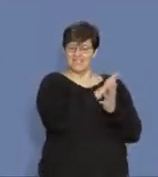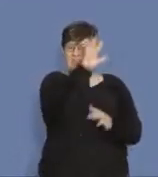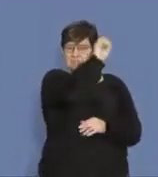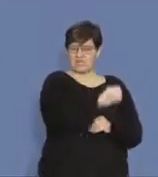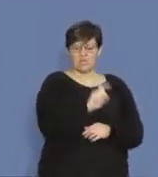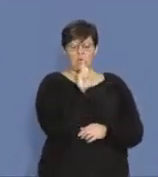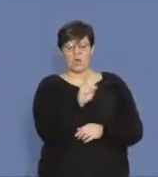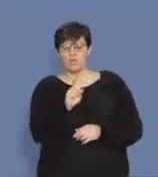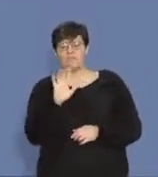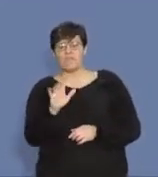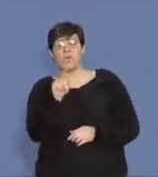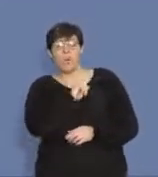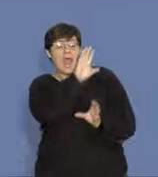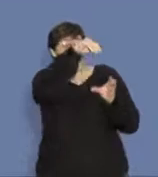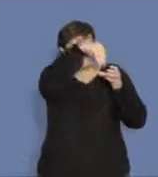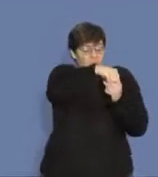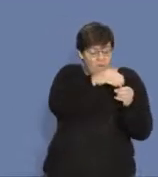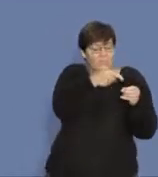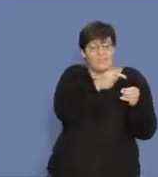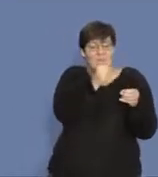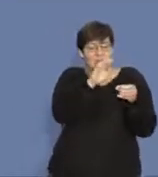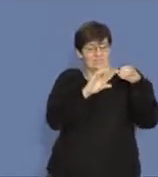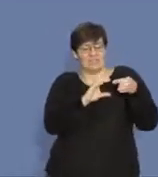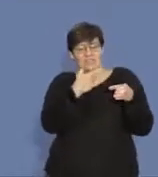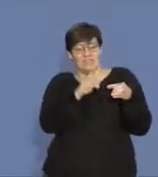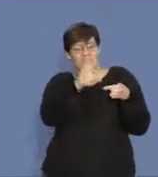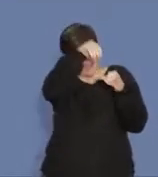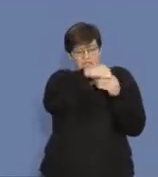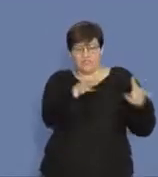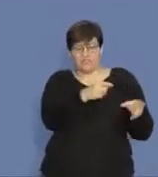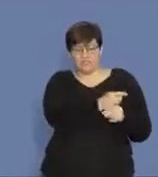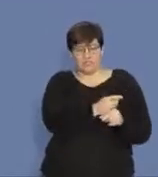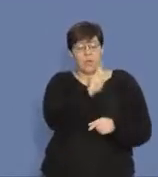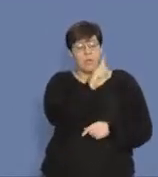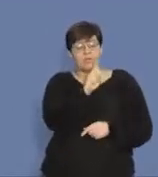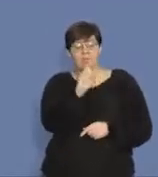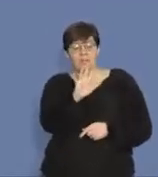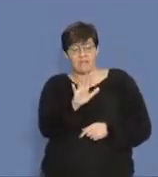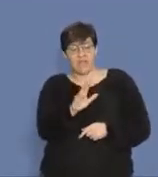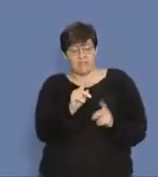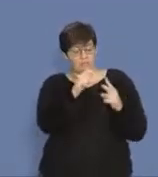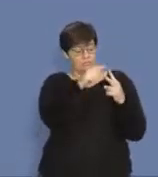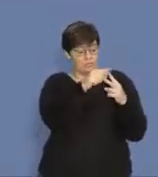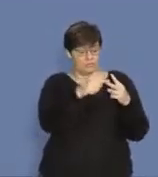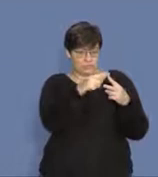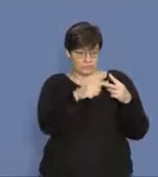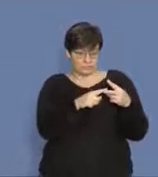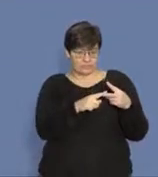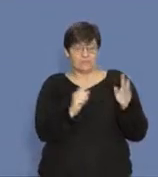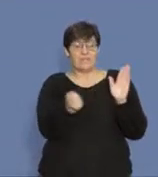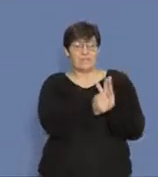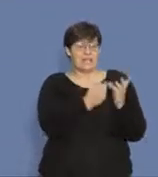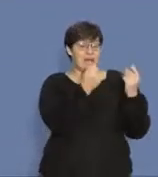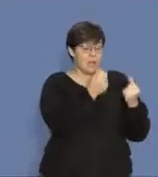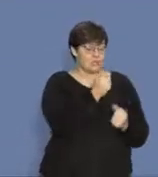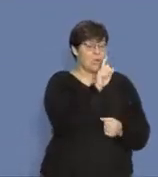the 115? Because it's inclusive of VAT. So this 115 has got two components to it. It's got the